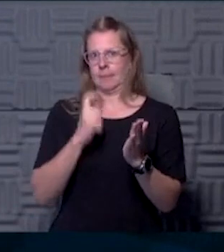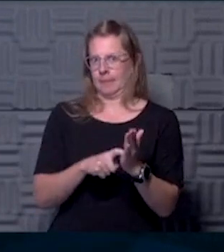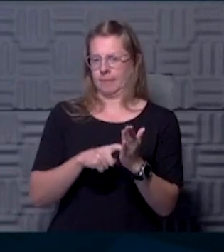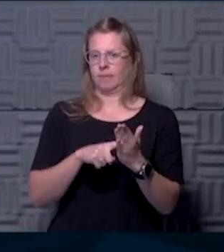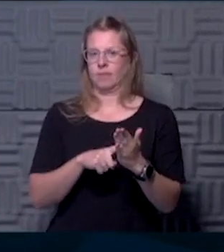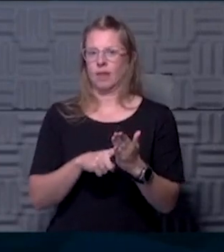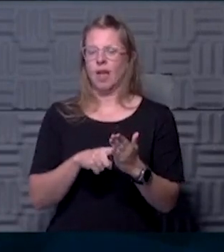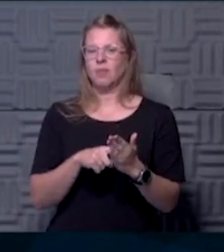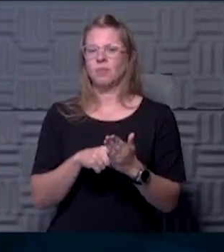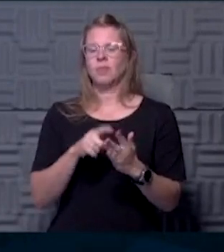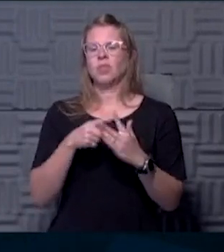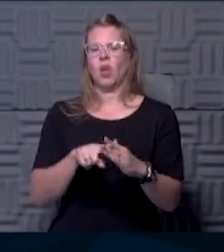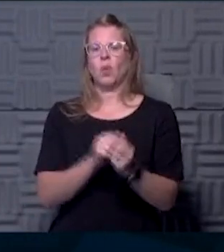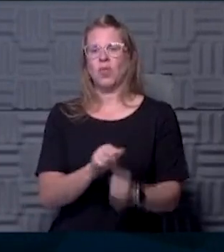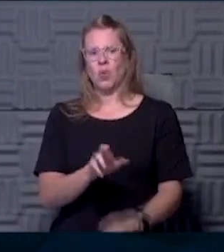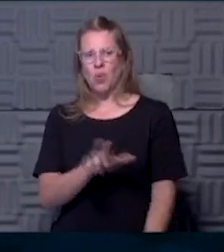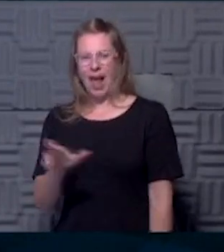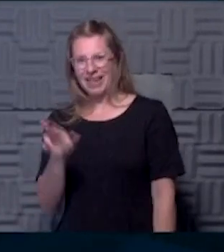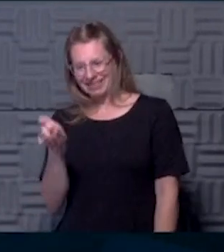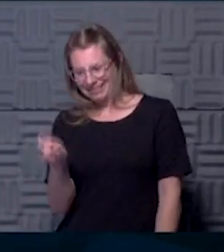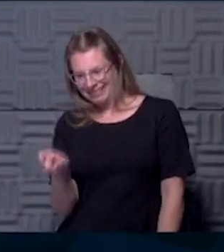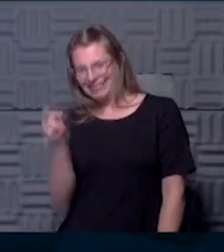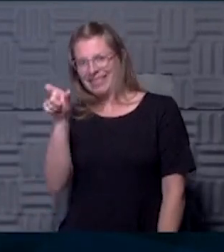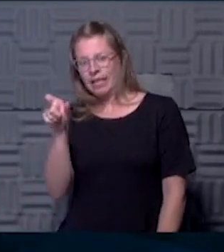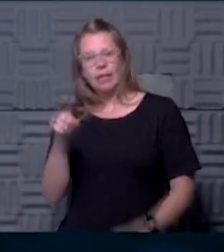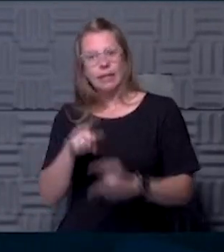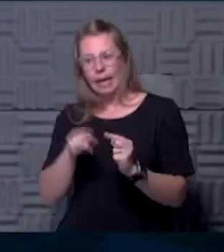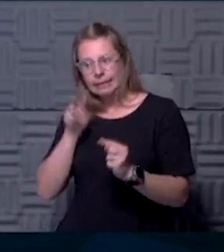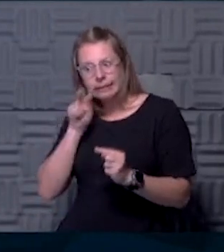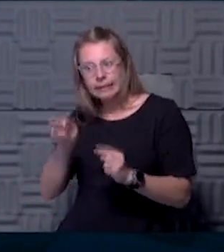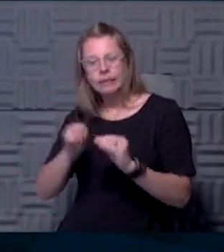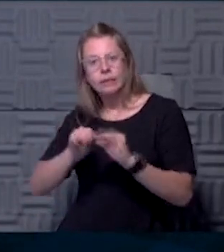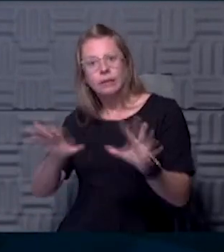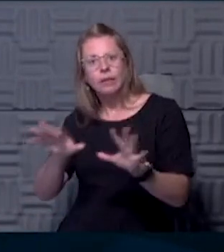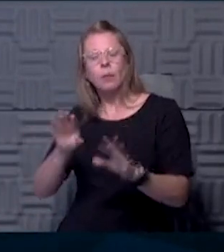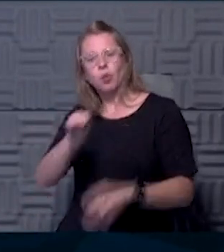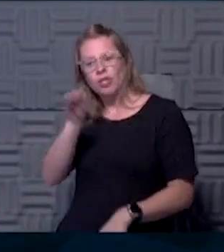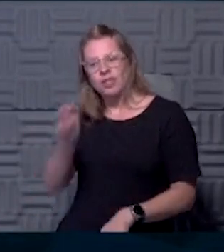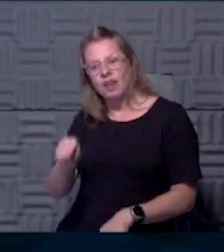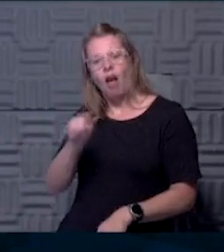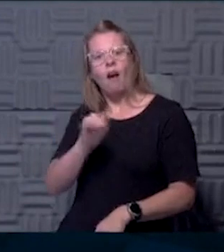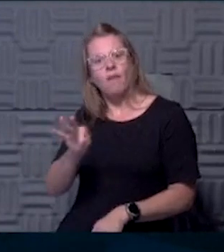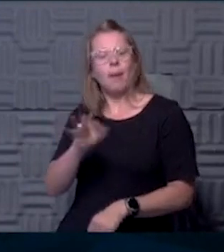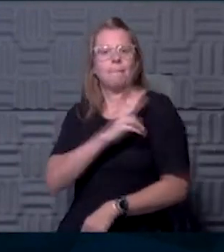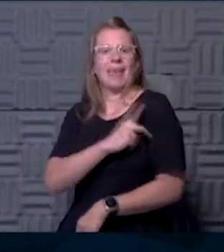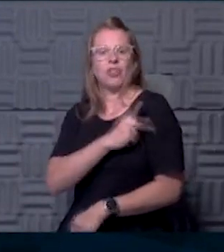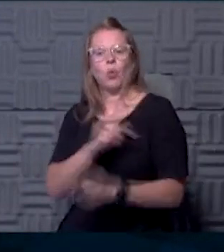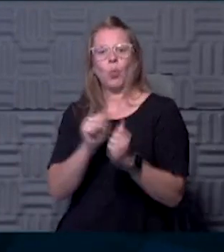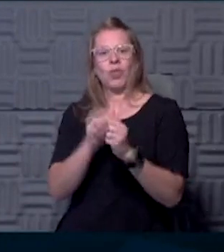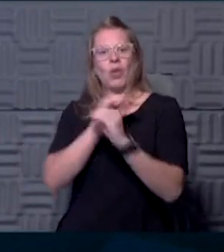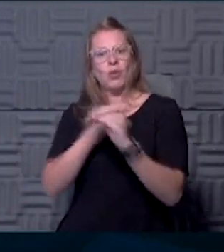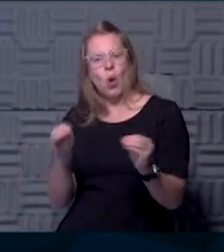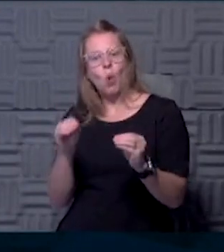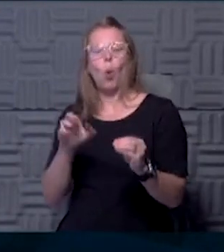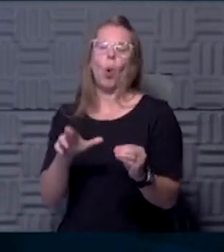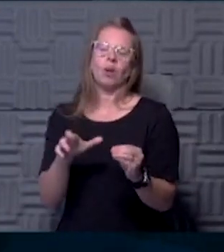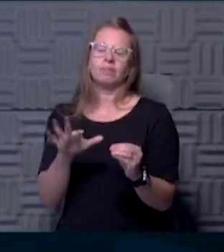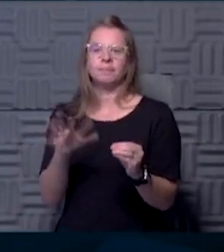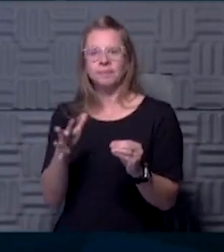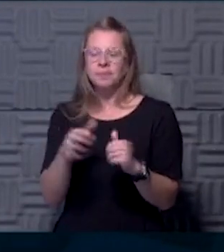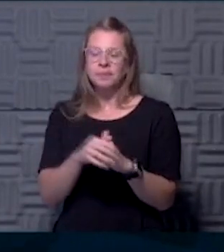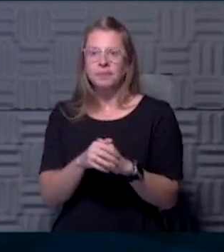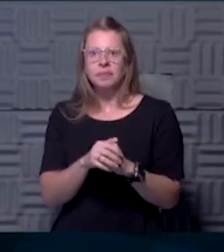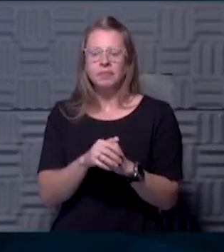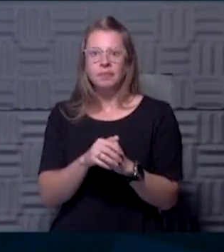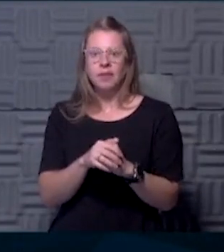with the far right bar. If you can't read it, the far right is the percentage of patients with no, or proportion in this case, is